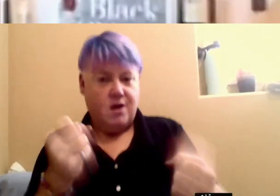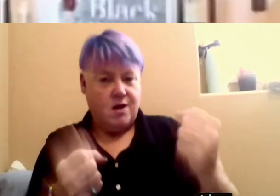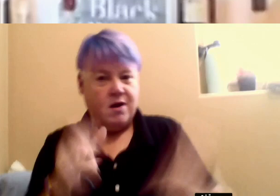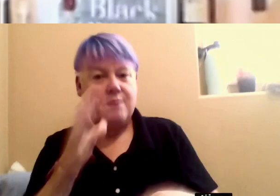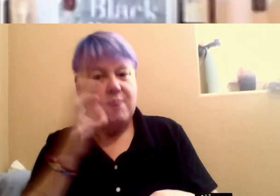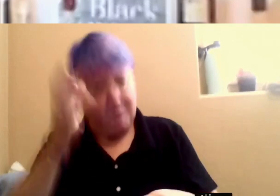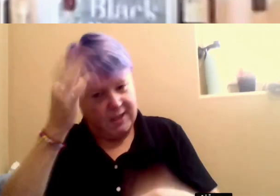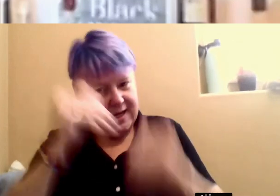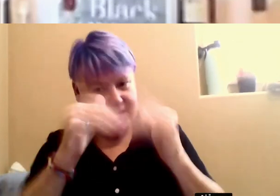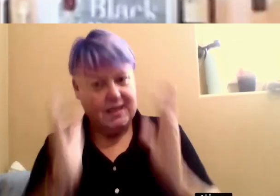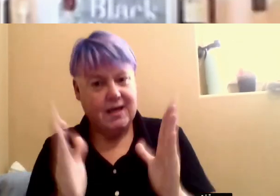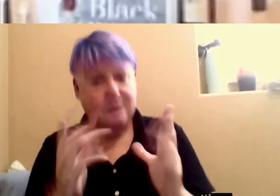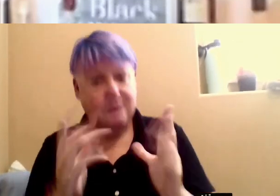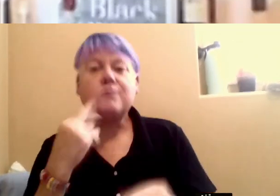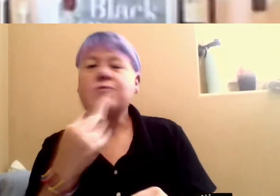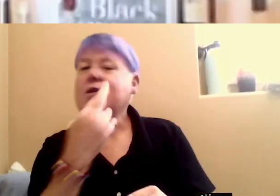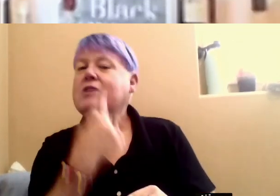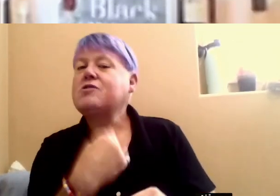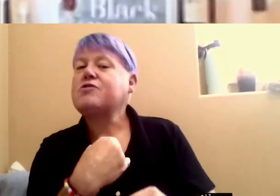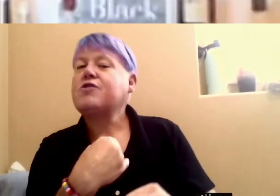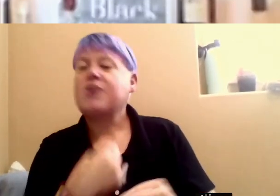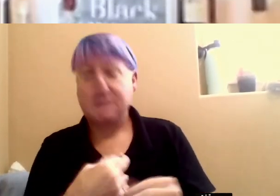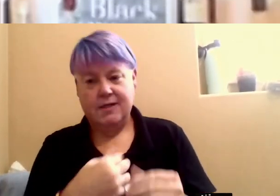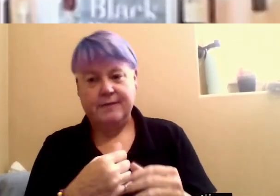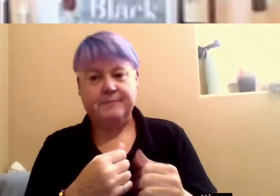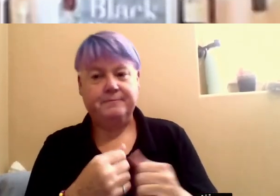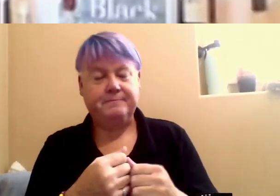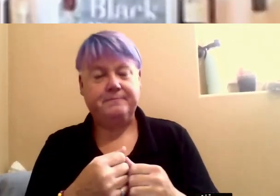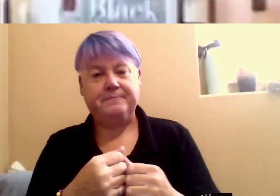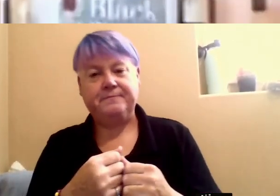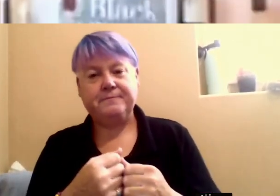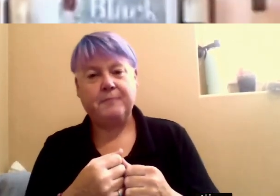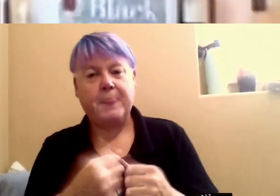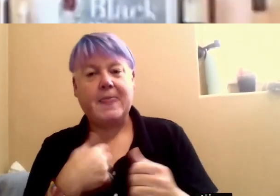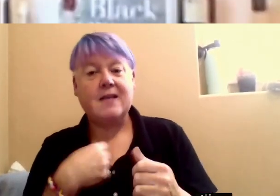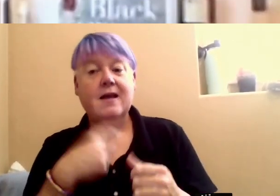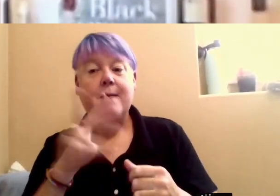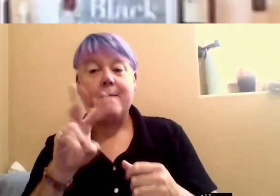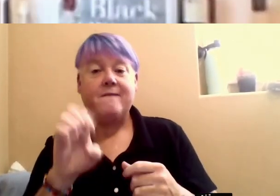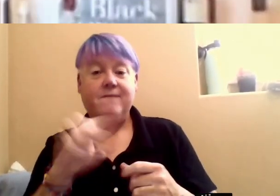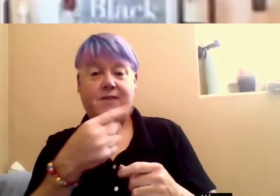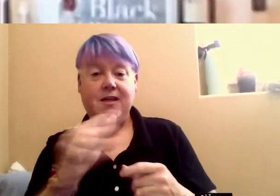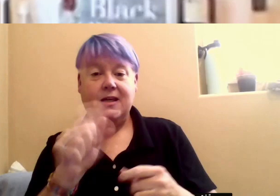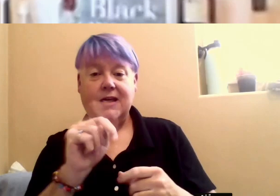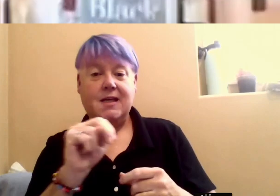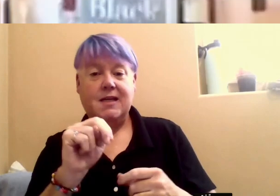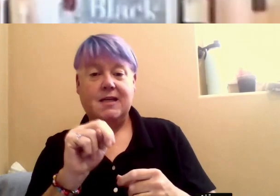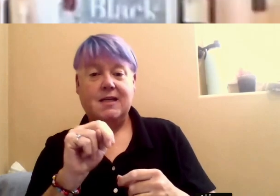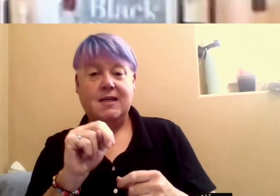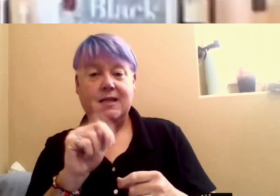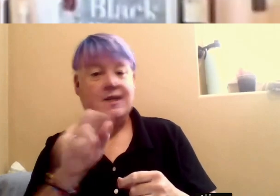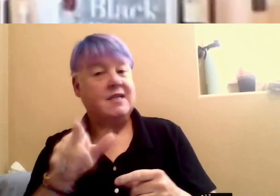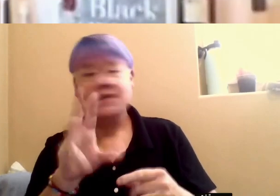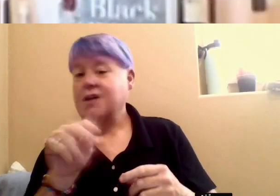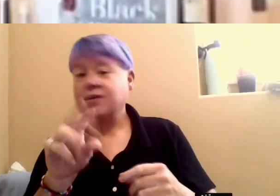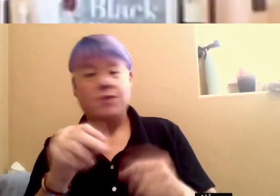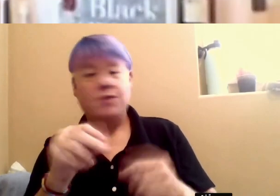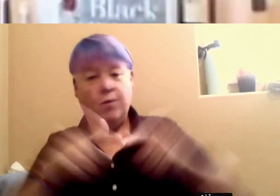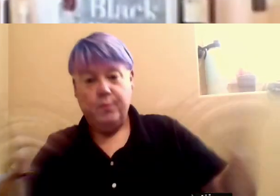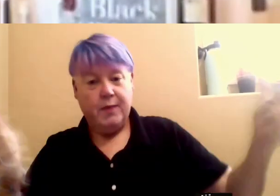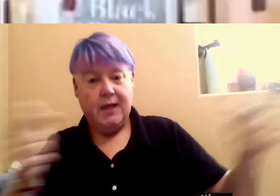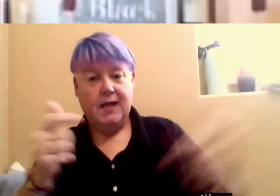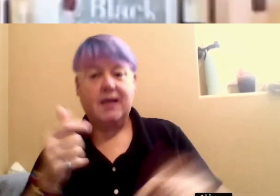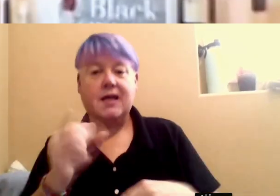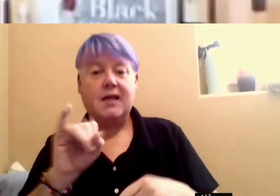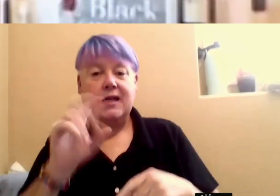house, a restaurant both of us can eat at because I'm a vegan and he's got no large intestine, or before the